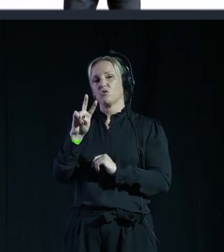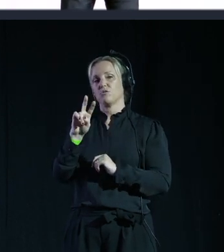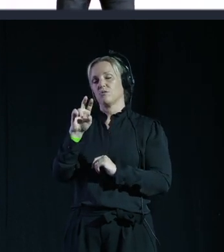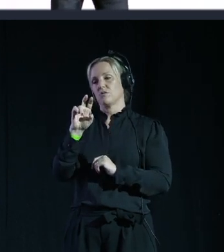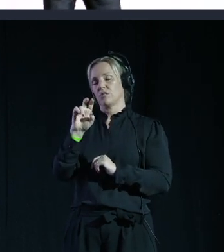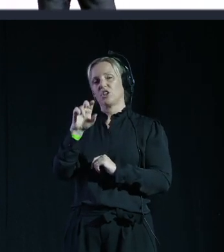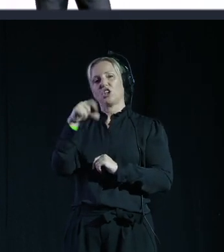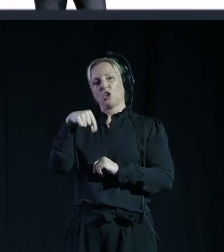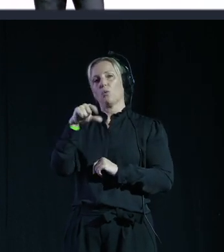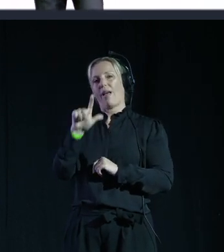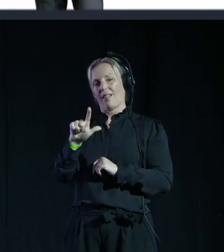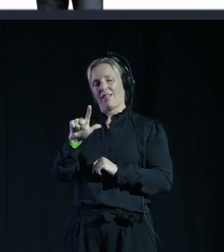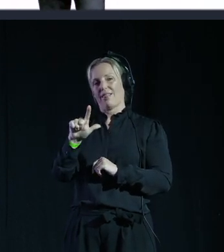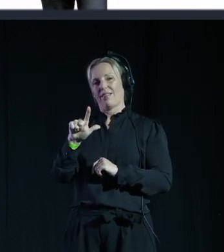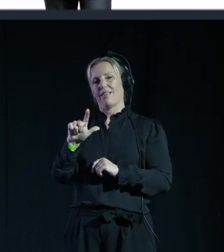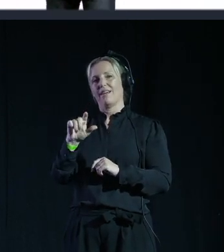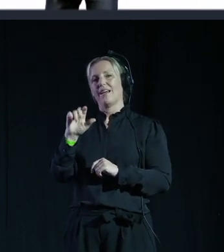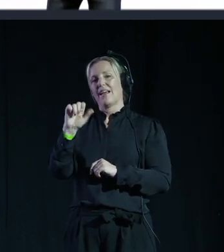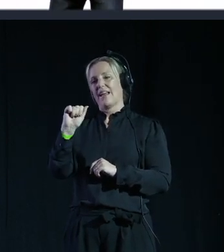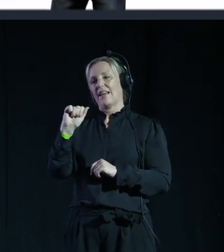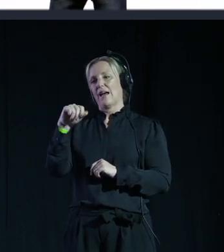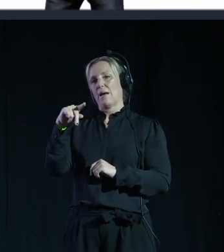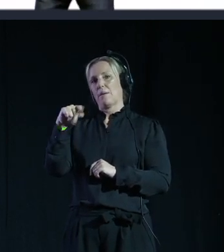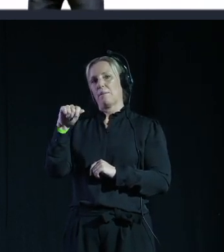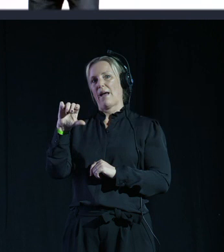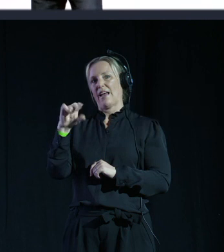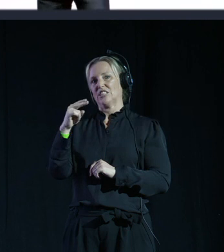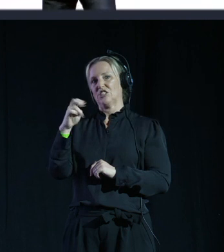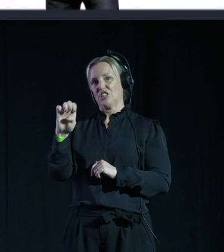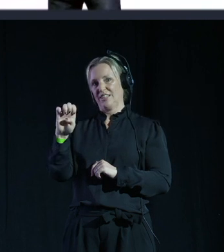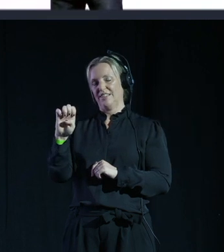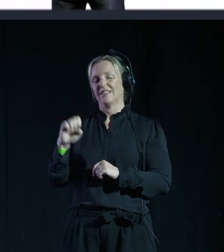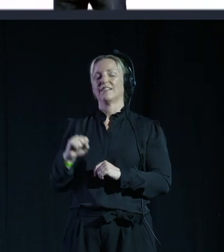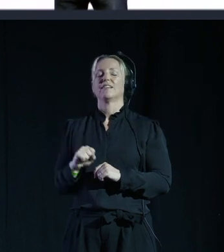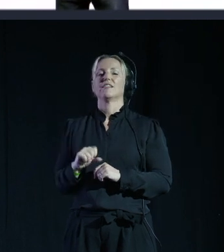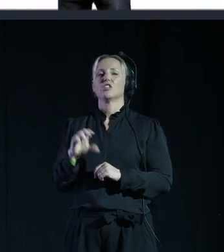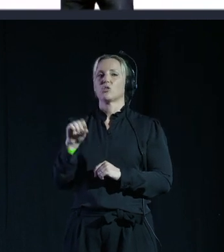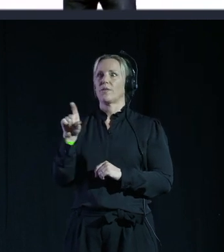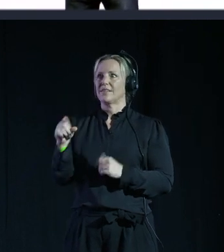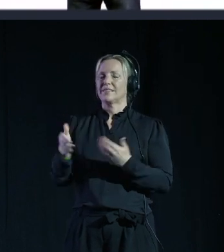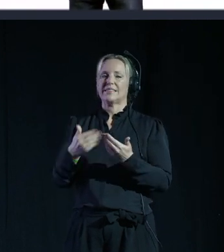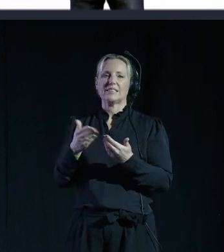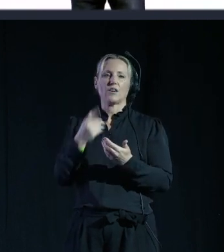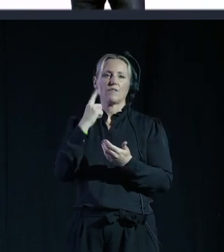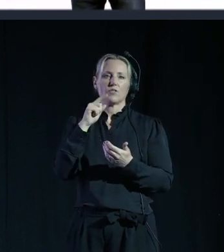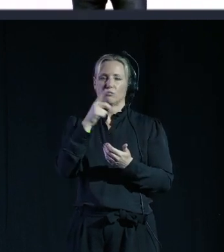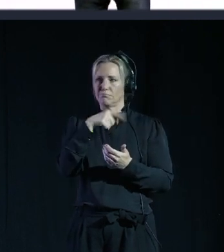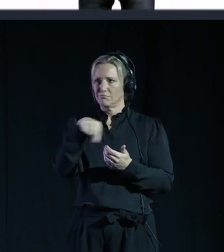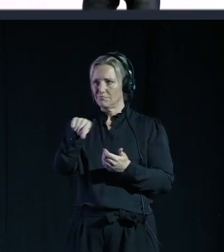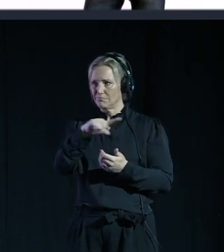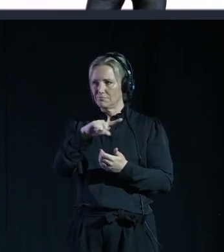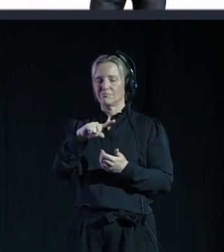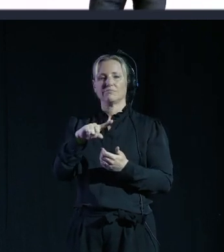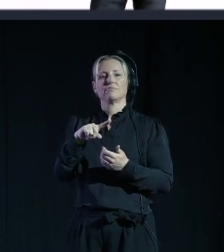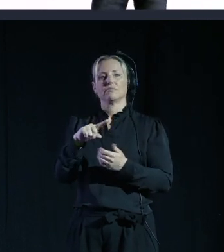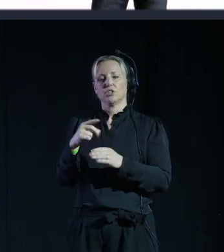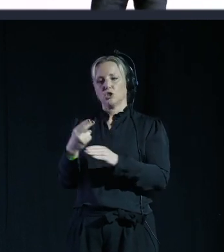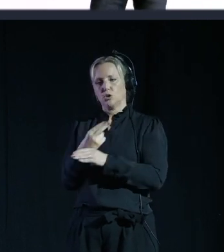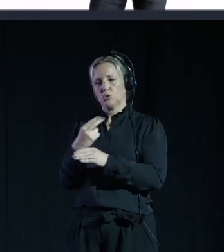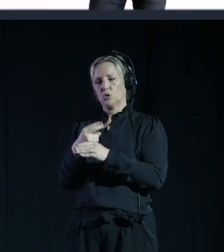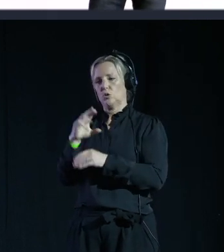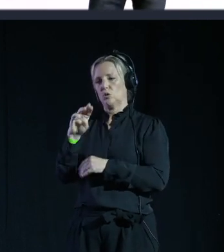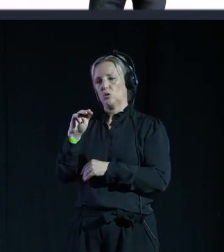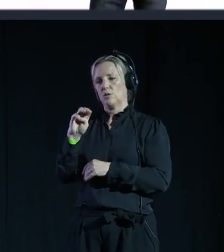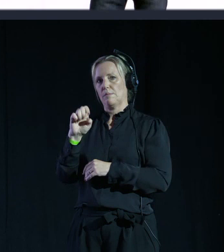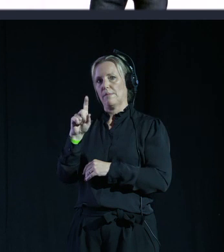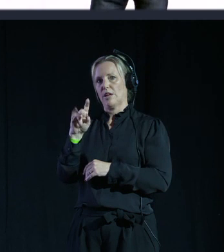that many of our developers are using in lots of places, frankly, and so this makes it a lot easier for you to consume the metrics layer